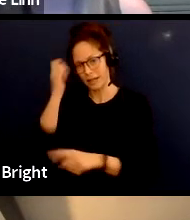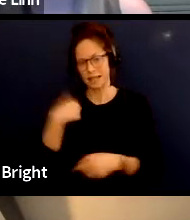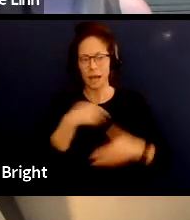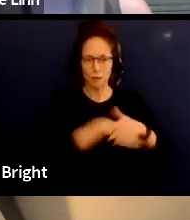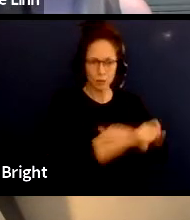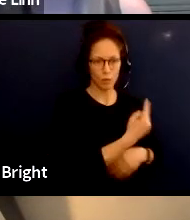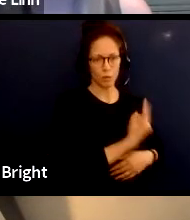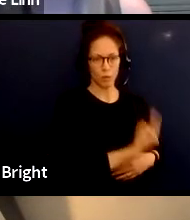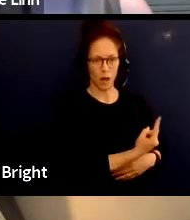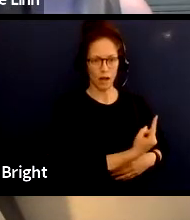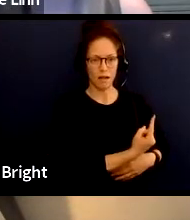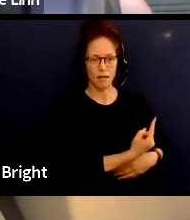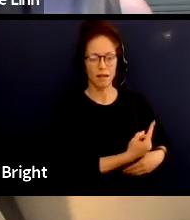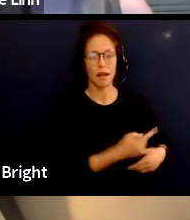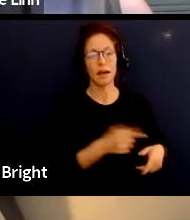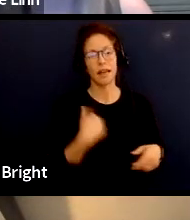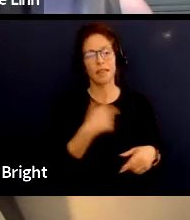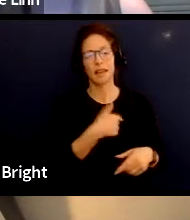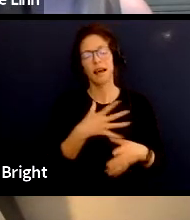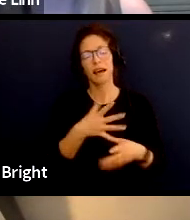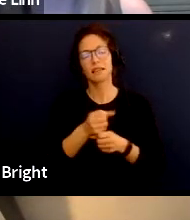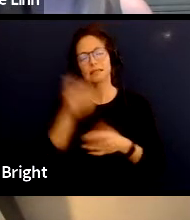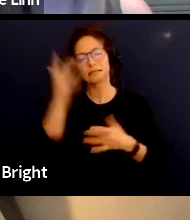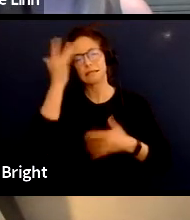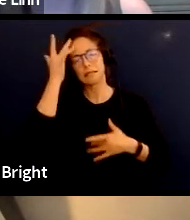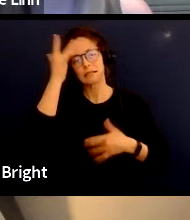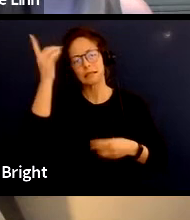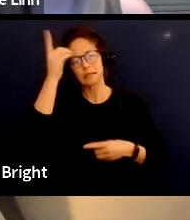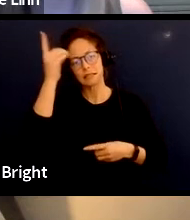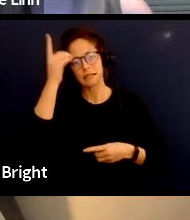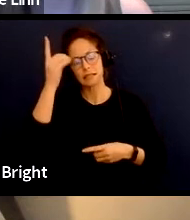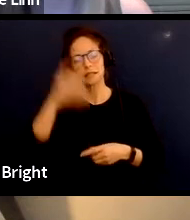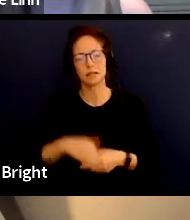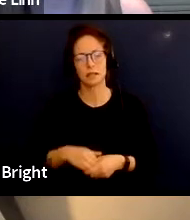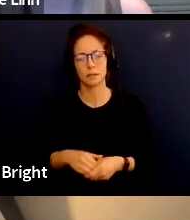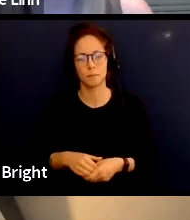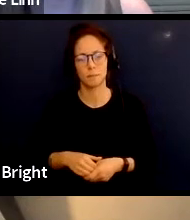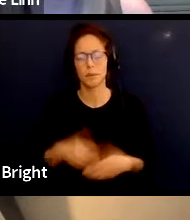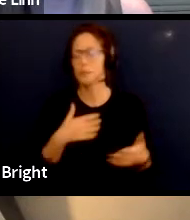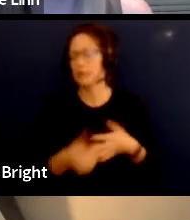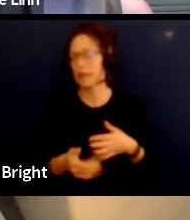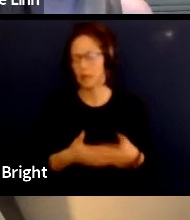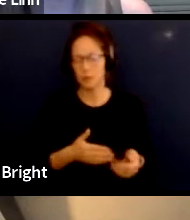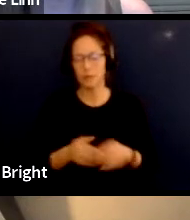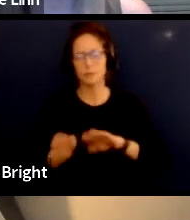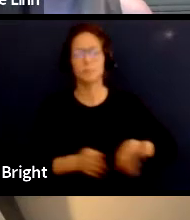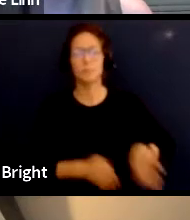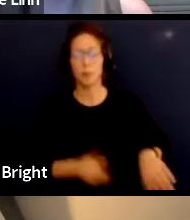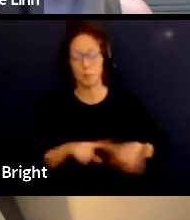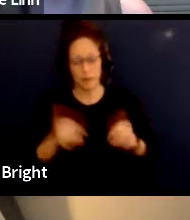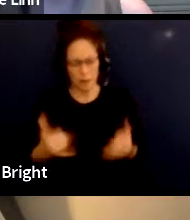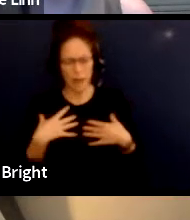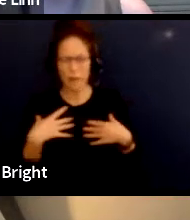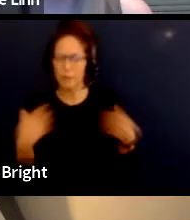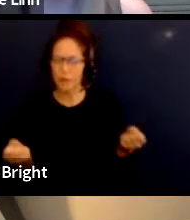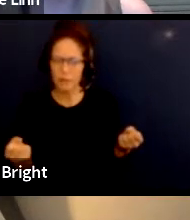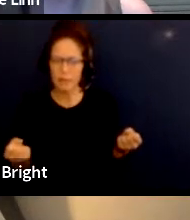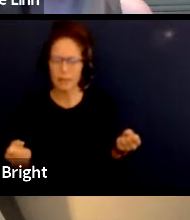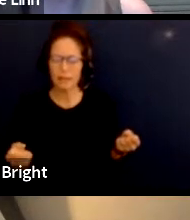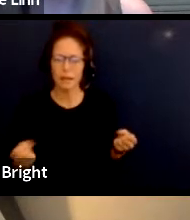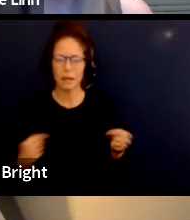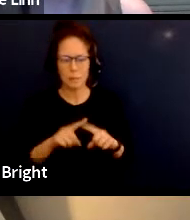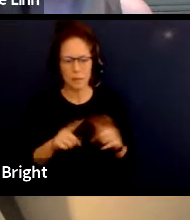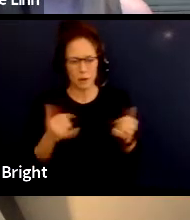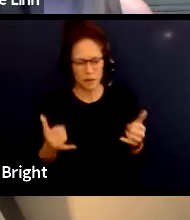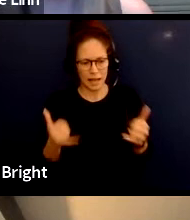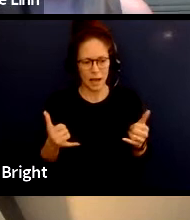and contracted a disease called focal segmental glomerulosclerosis, FSGS. Anyway, I'm healthy, my kidney is healthy, but I am